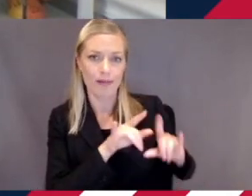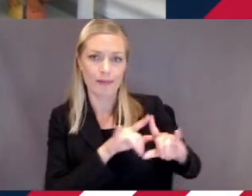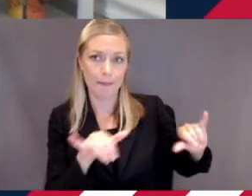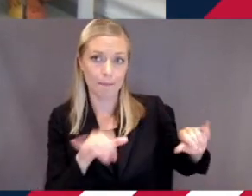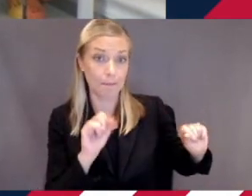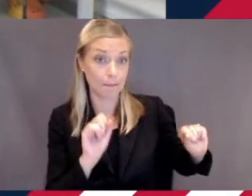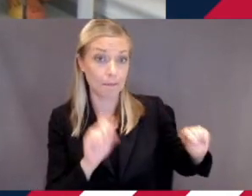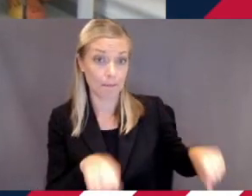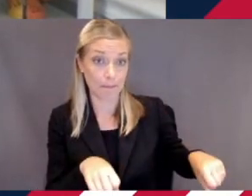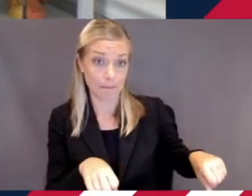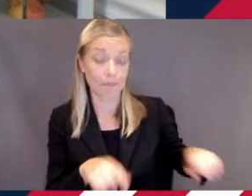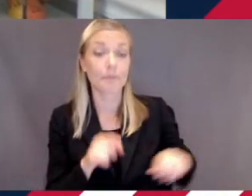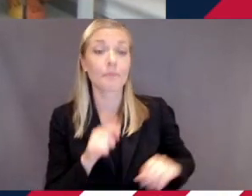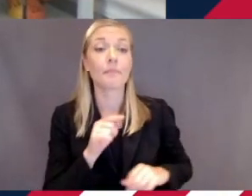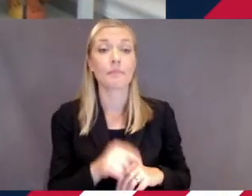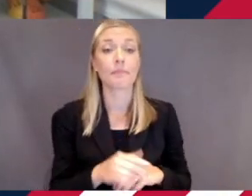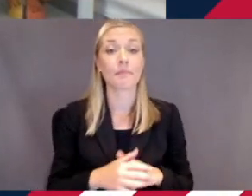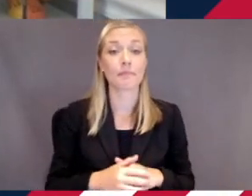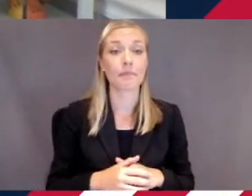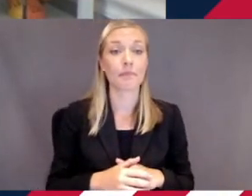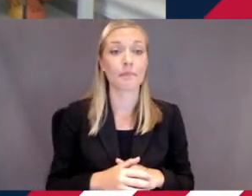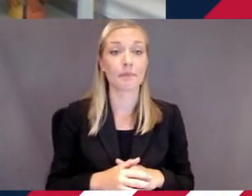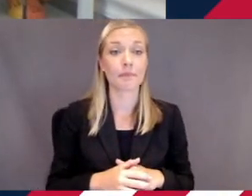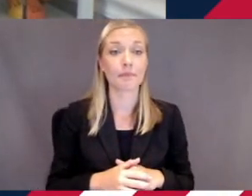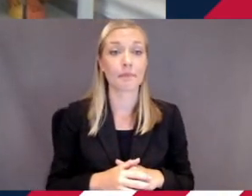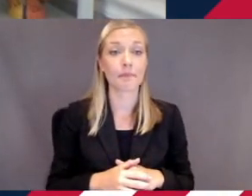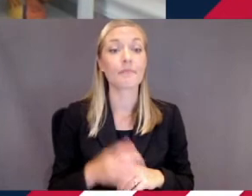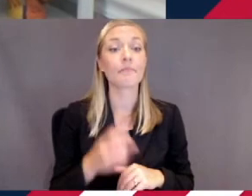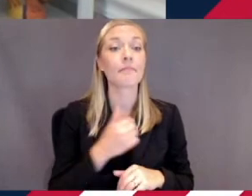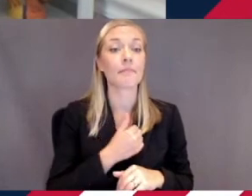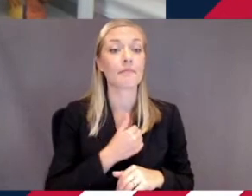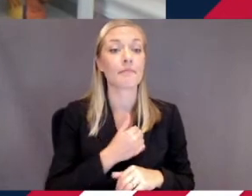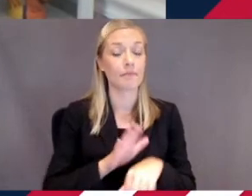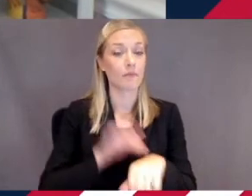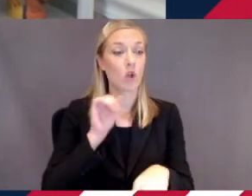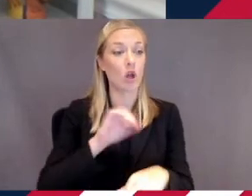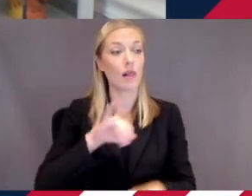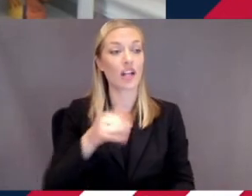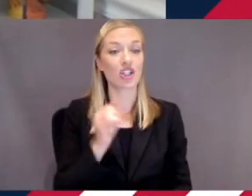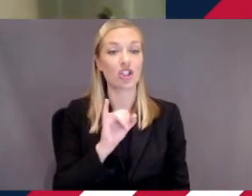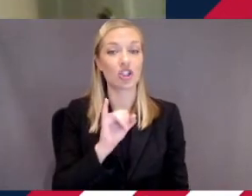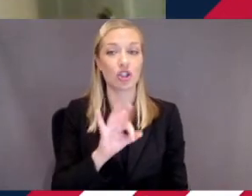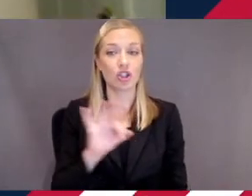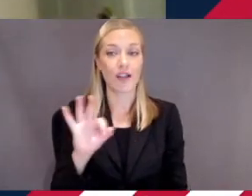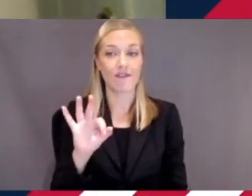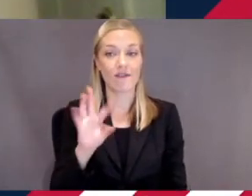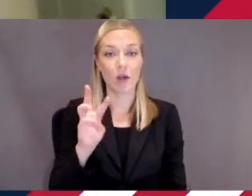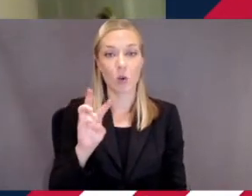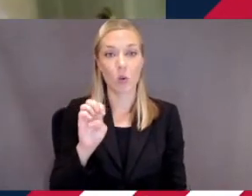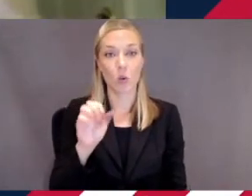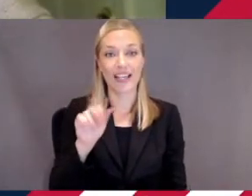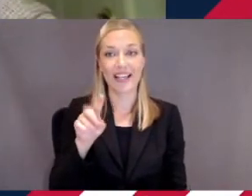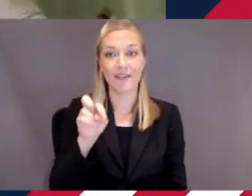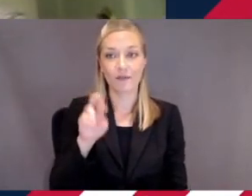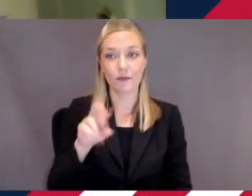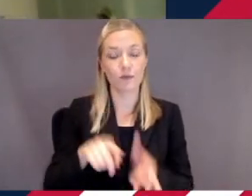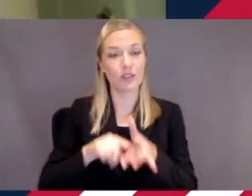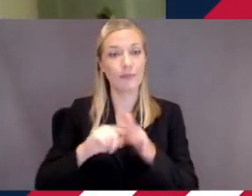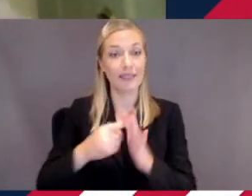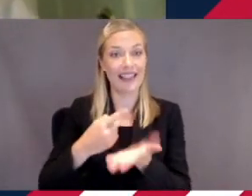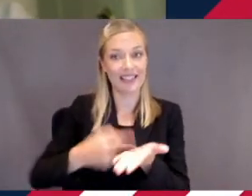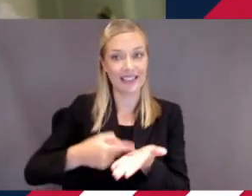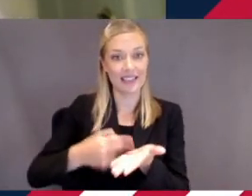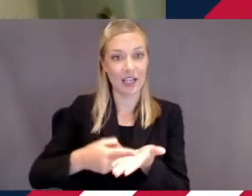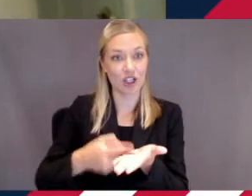is in the rules portal. I call on Jeff Weaver to begin discussion. Mr. Weaver. Thank you much,